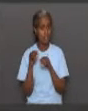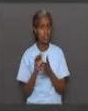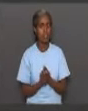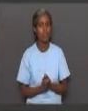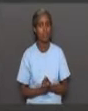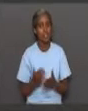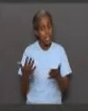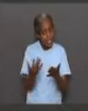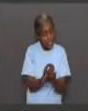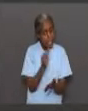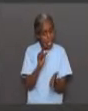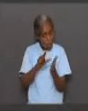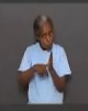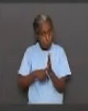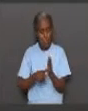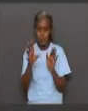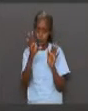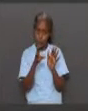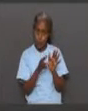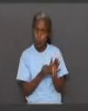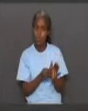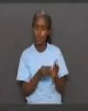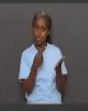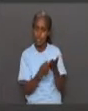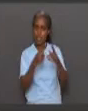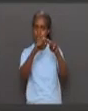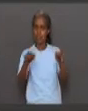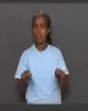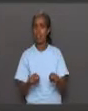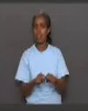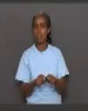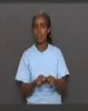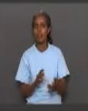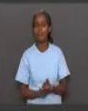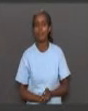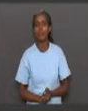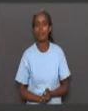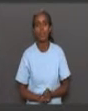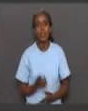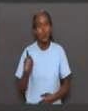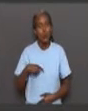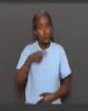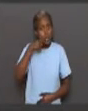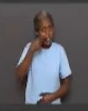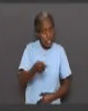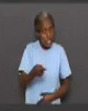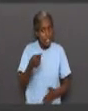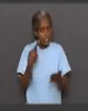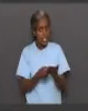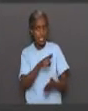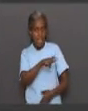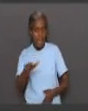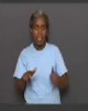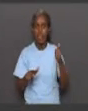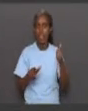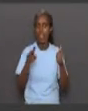students. Take a moment to copy down this triangle. We will say